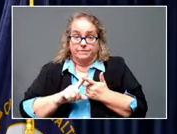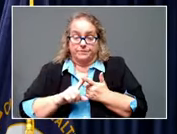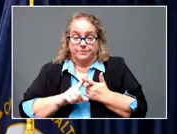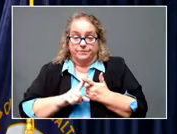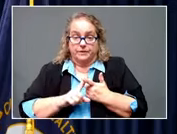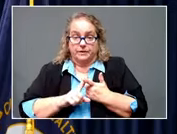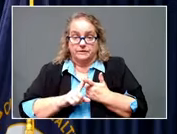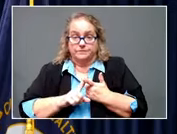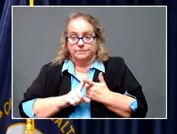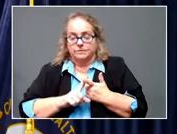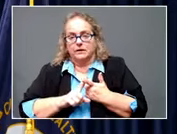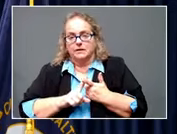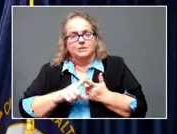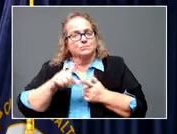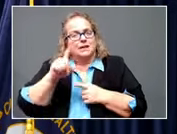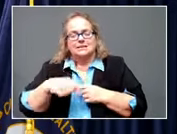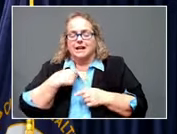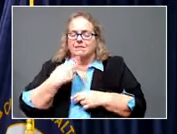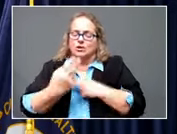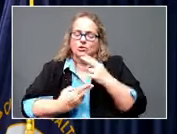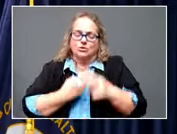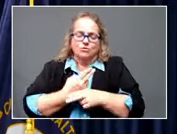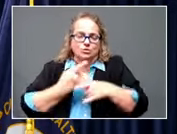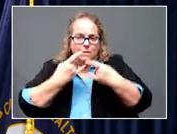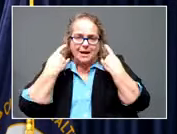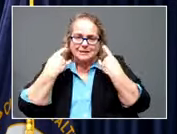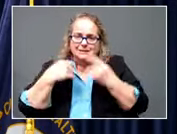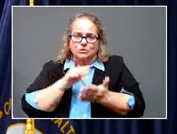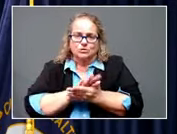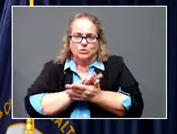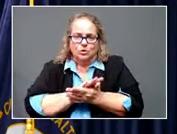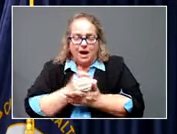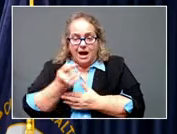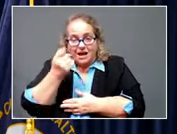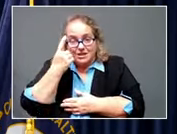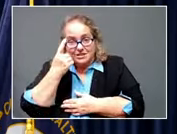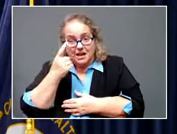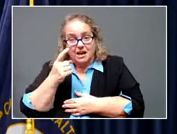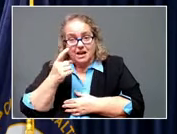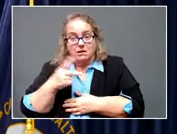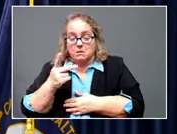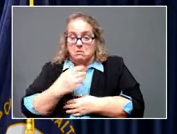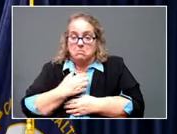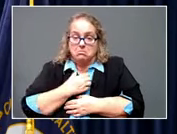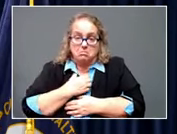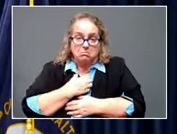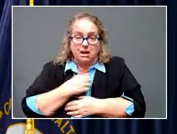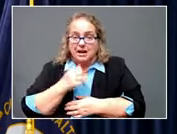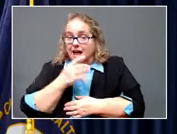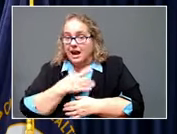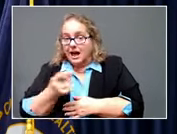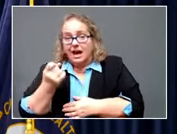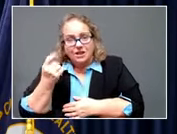you got to have universal masking in schools. I get that there's pressure and some folks out there might not like it, but it's